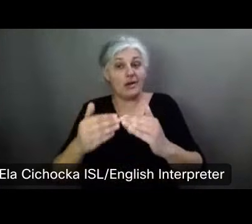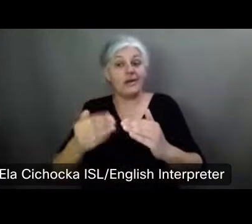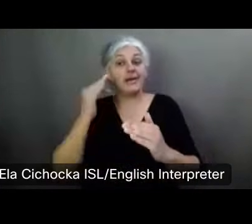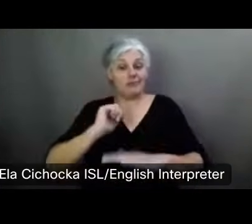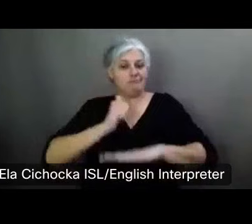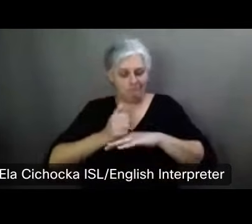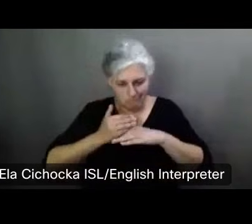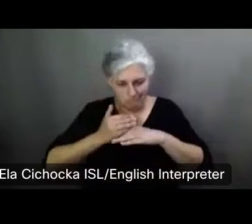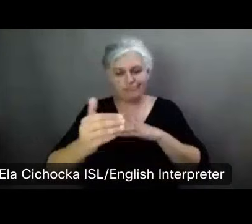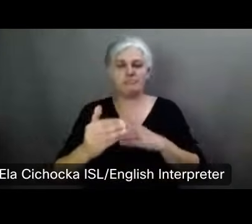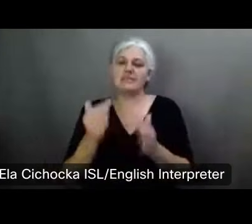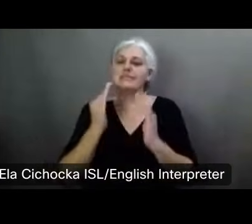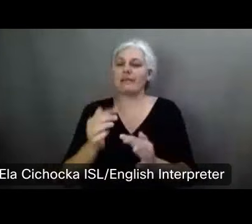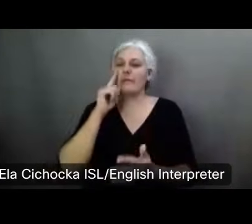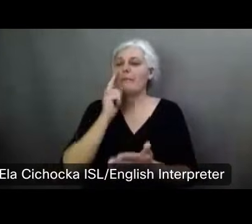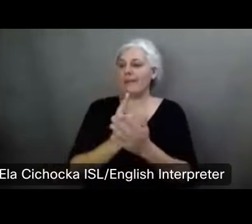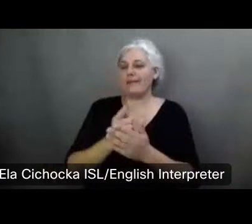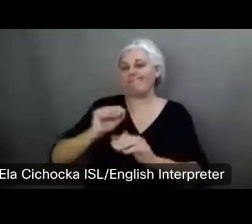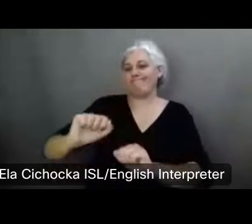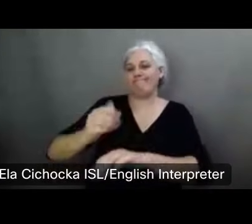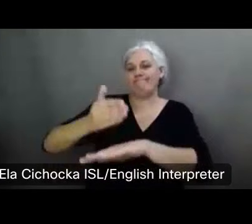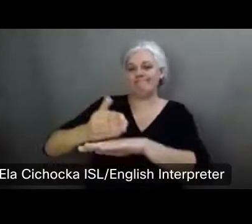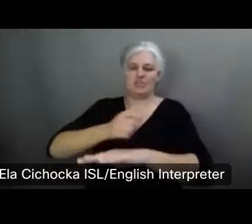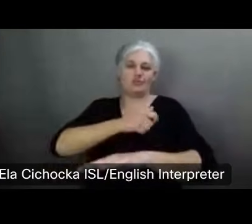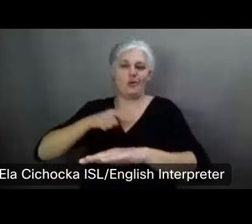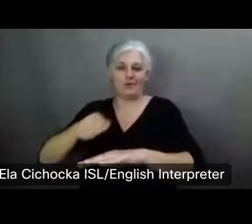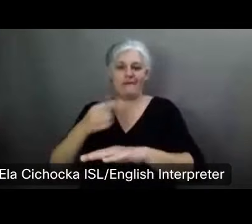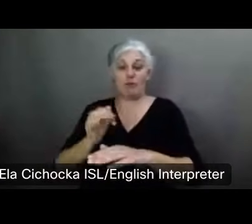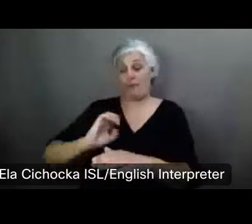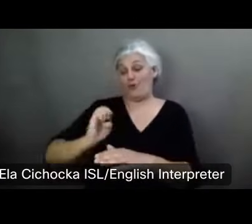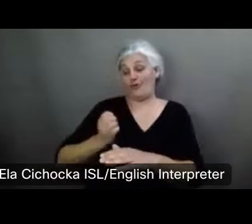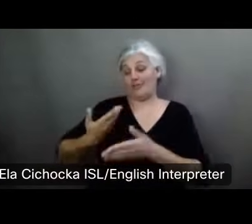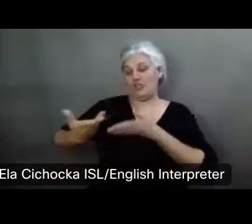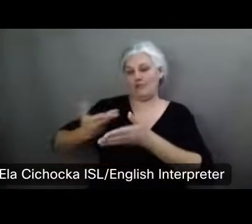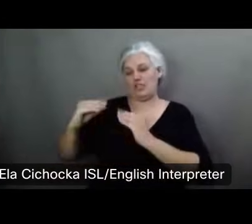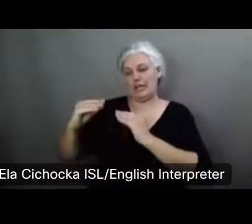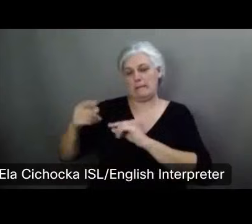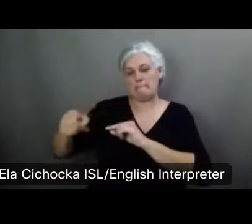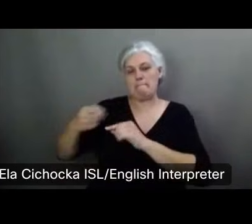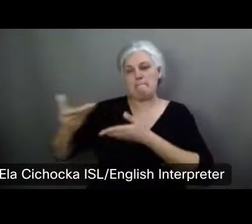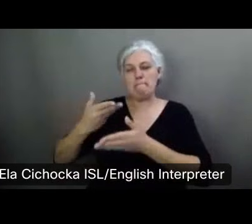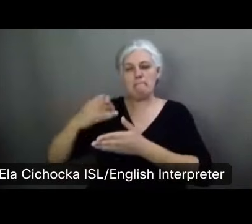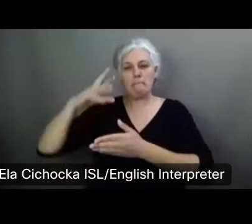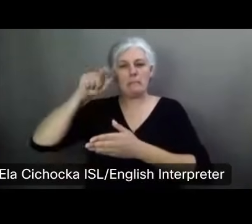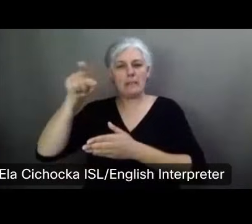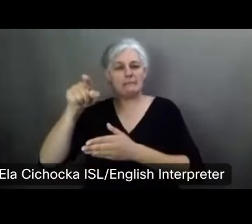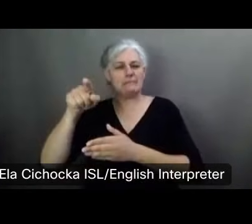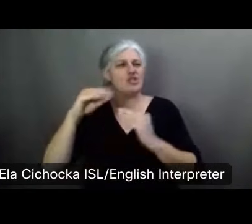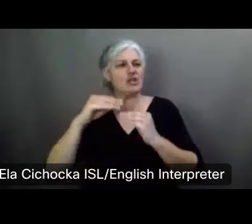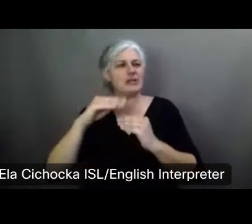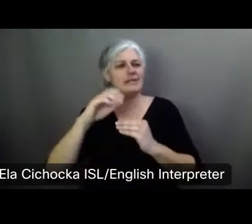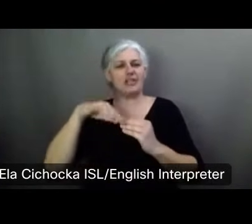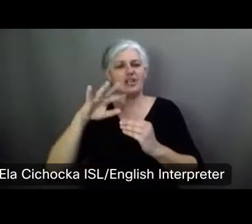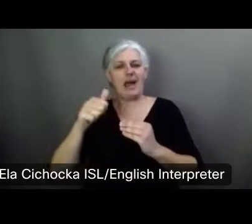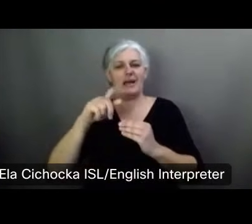I just totally believe in that function. From my earliest conversations, I can distinctly remember talking to Angela Teisel, probably